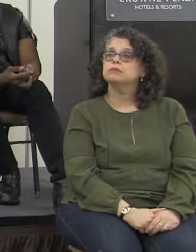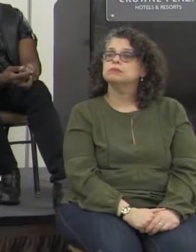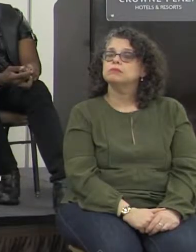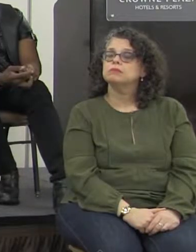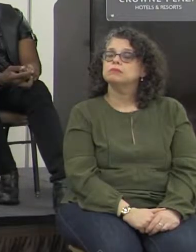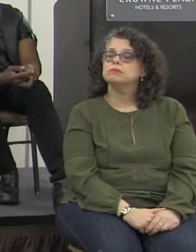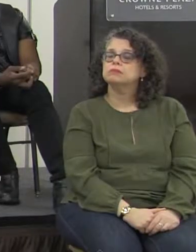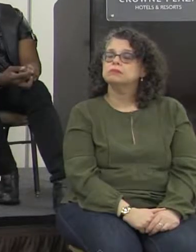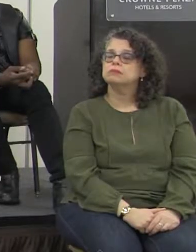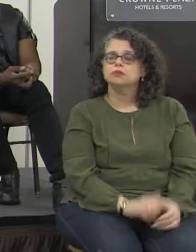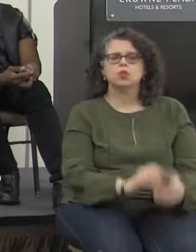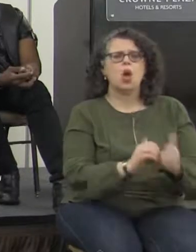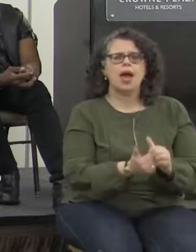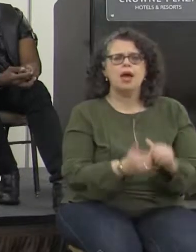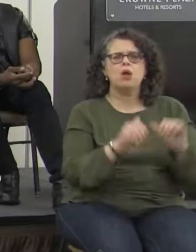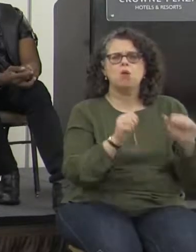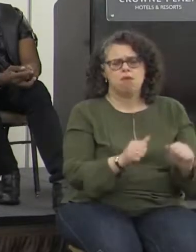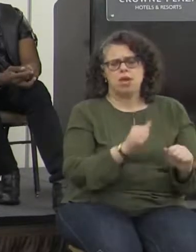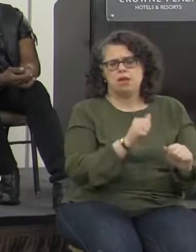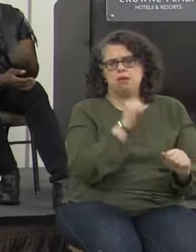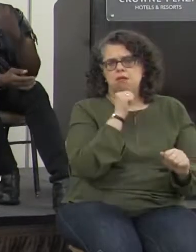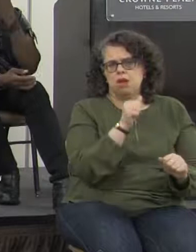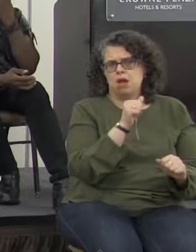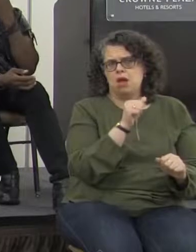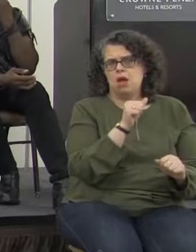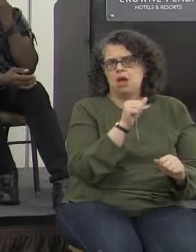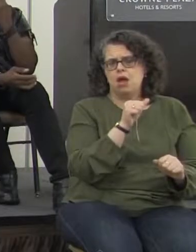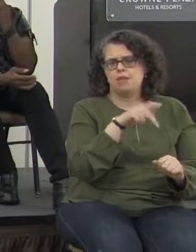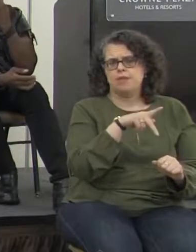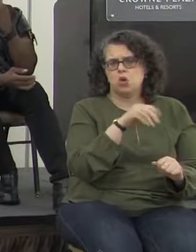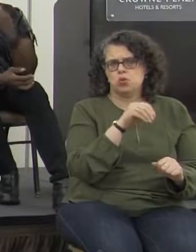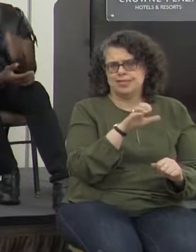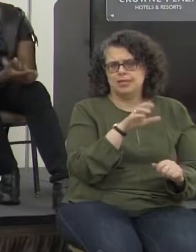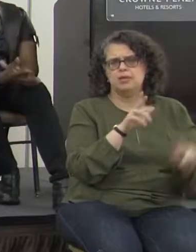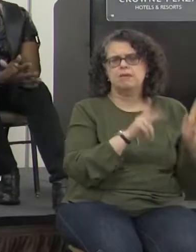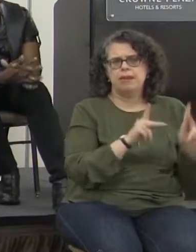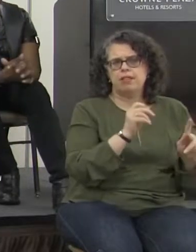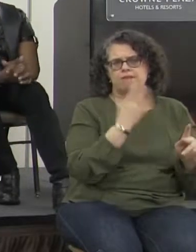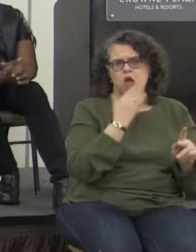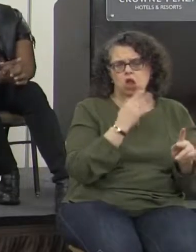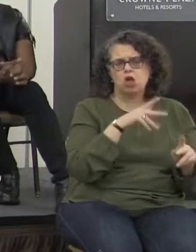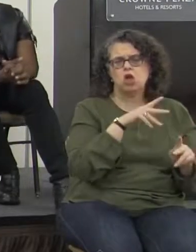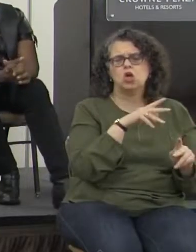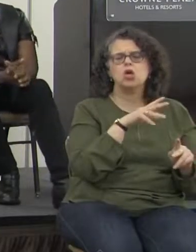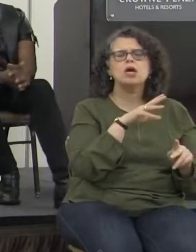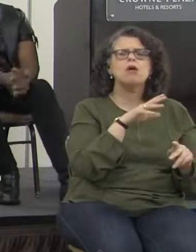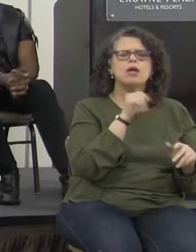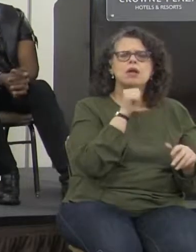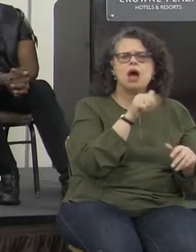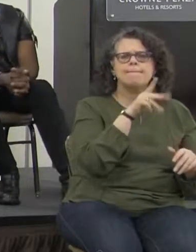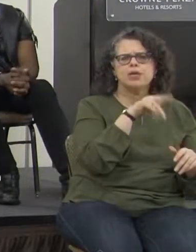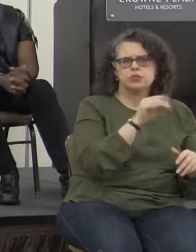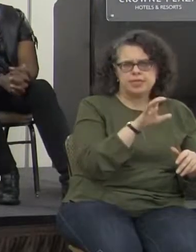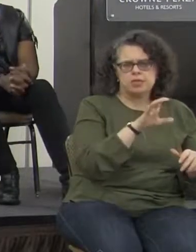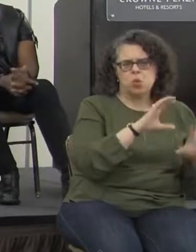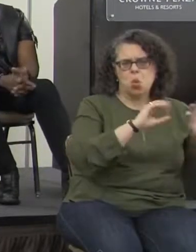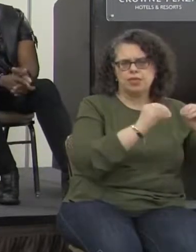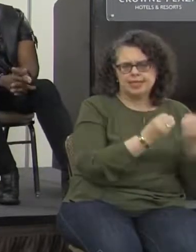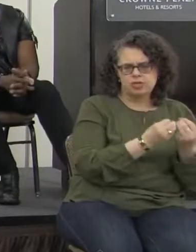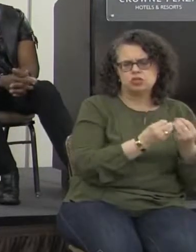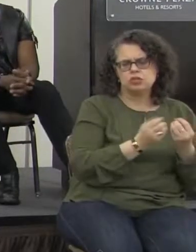non-people of color organizations support people of color organizations and their